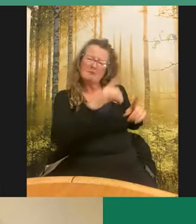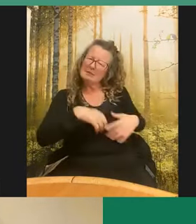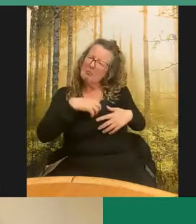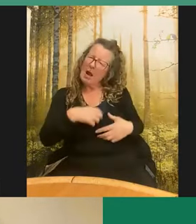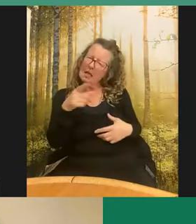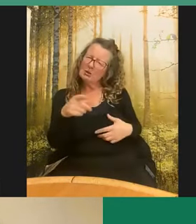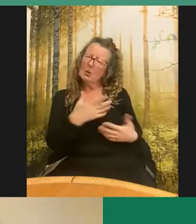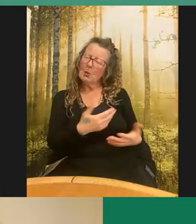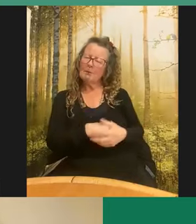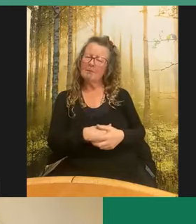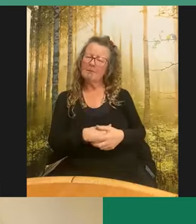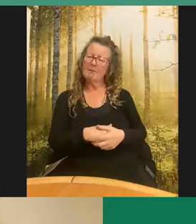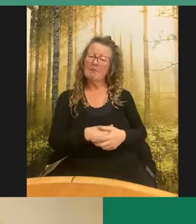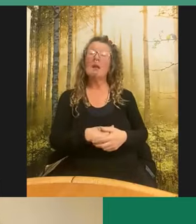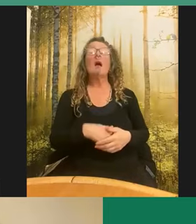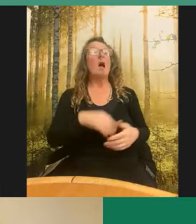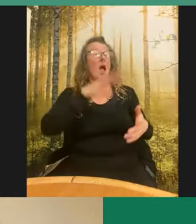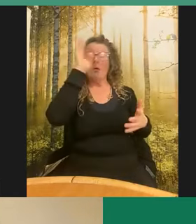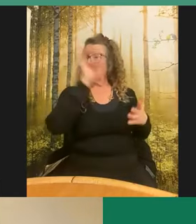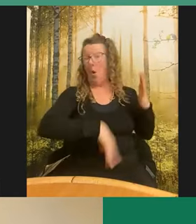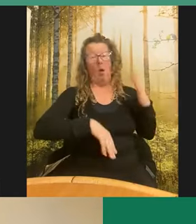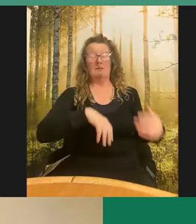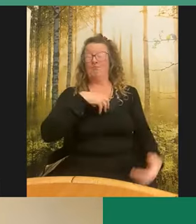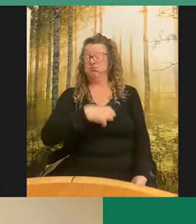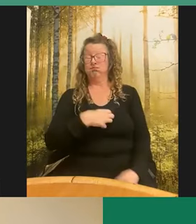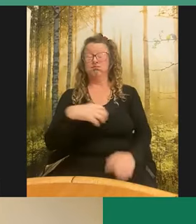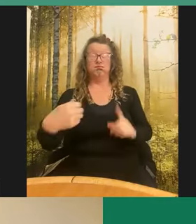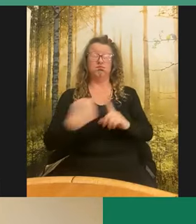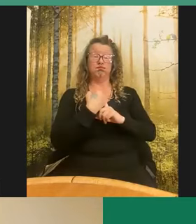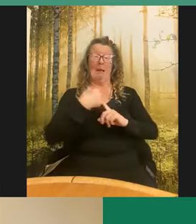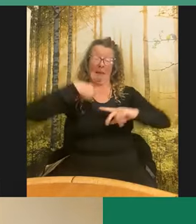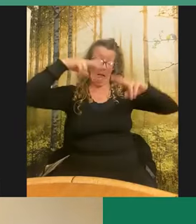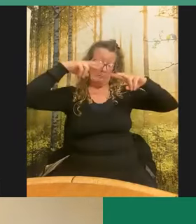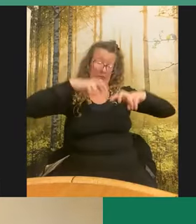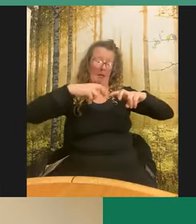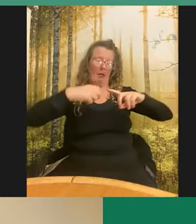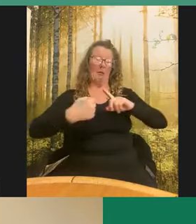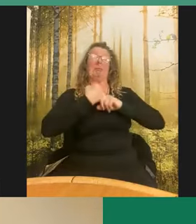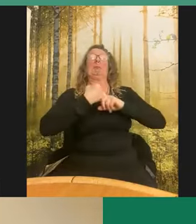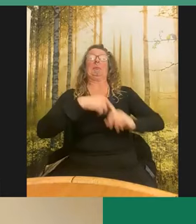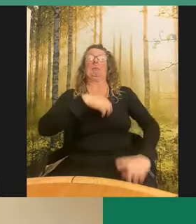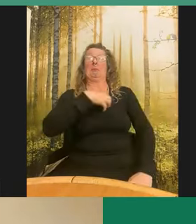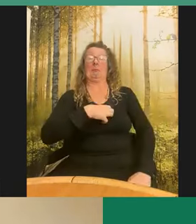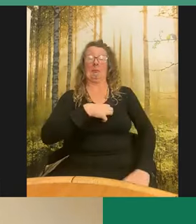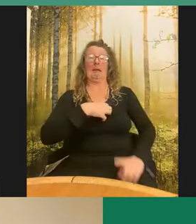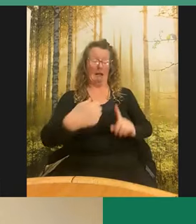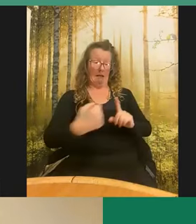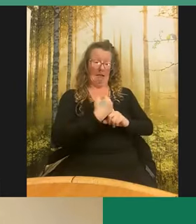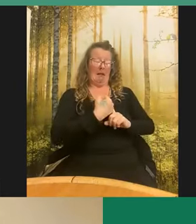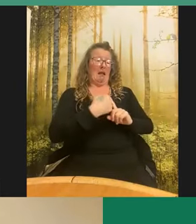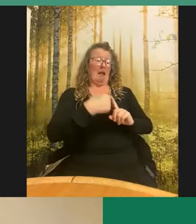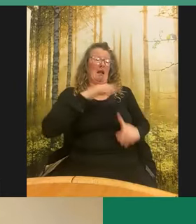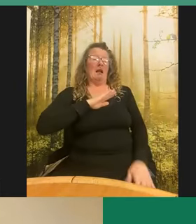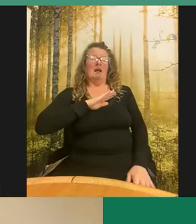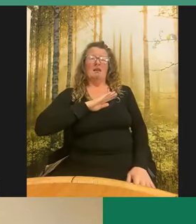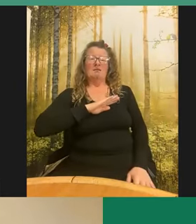Actually, it was all surprising. It was all the more I dug into it, the more I found it incredibly depressing, because it's,